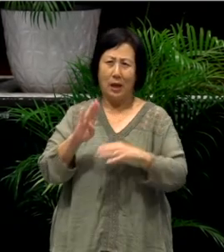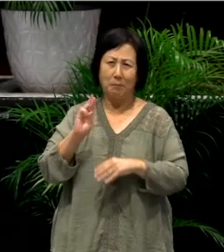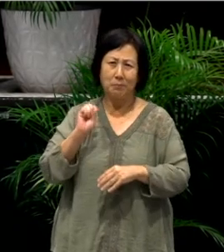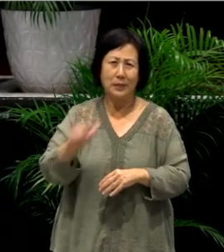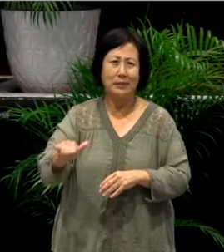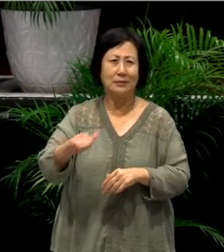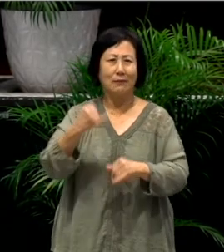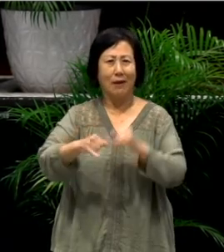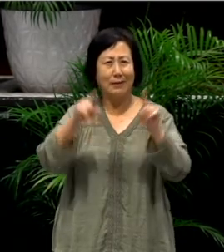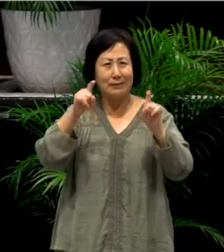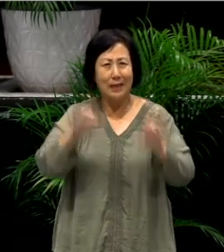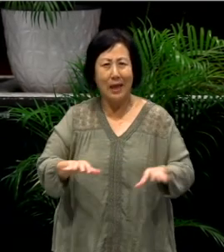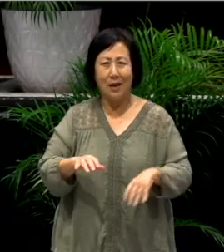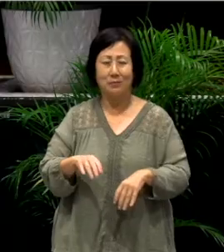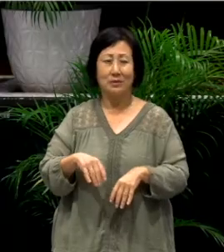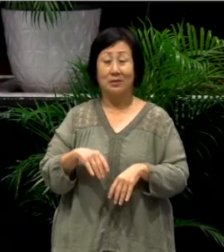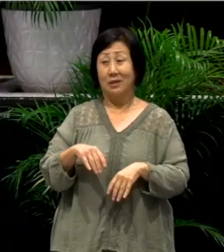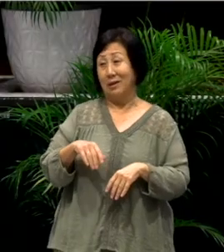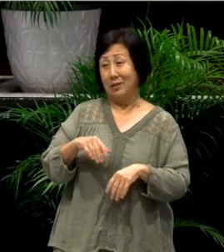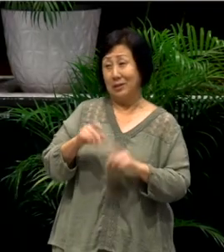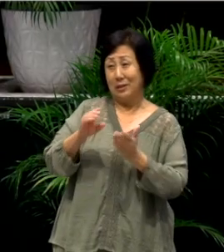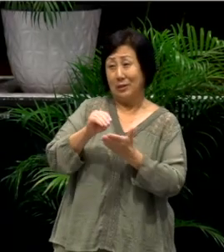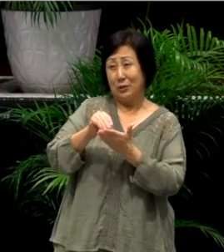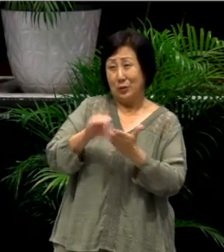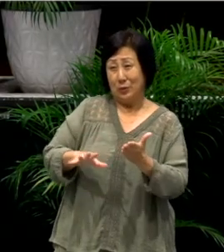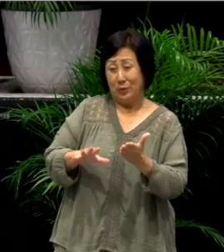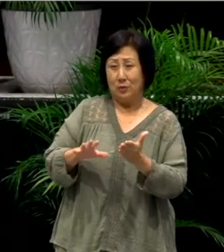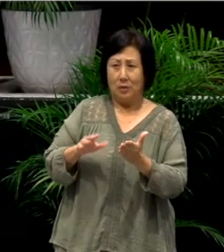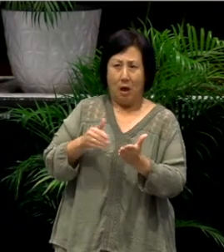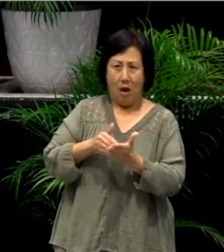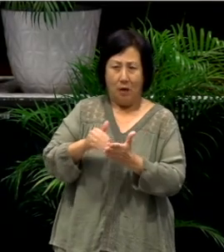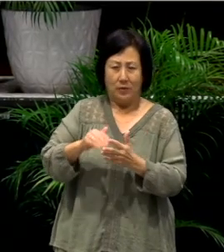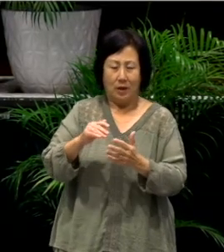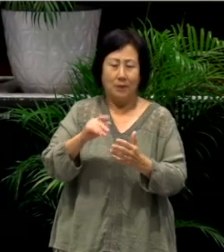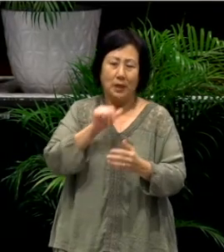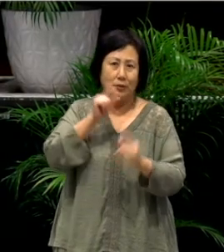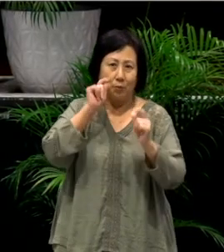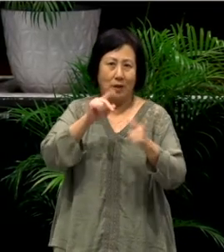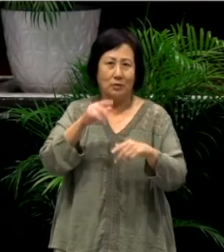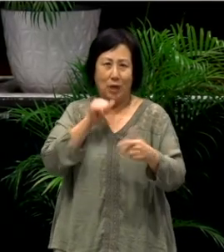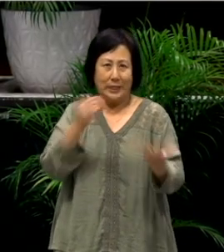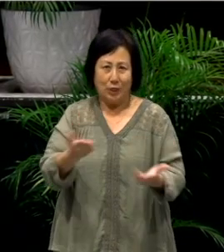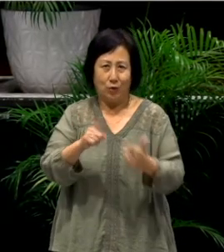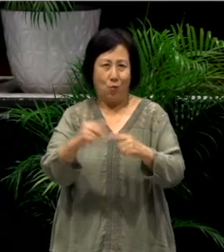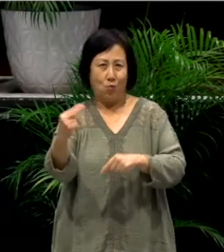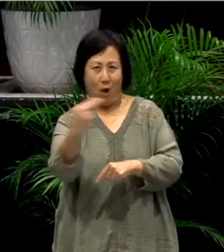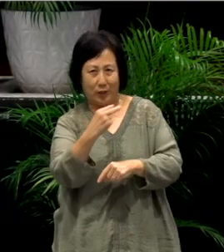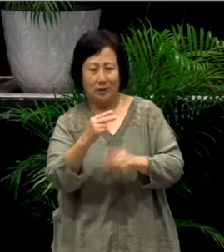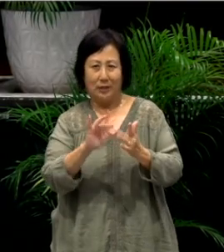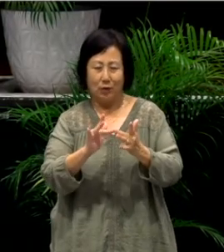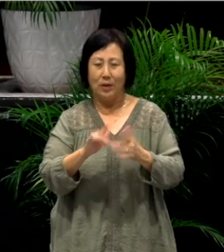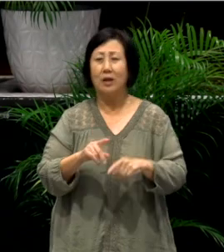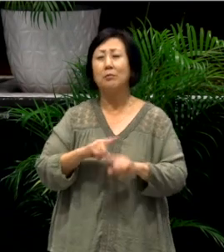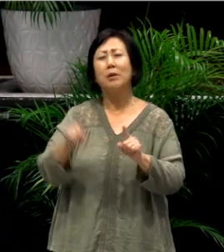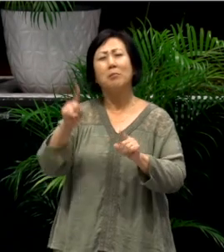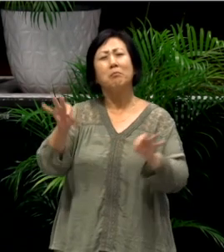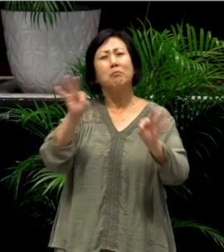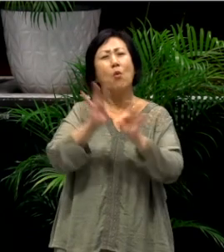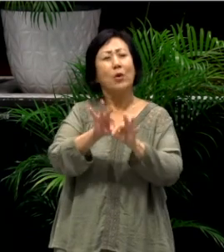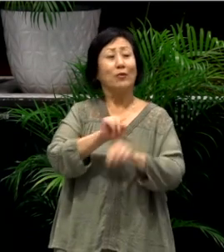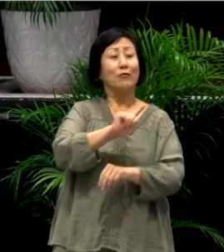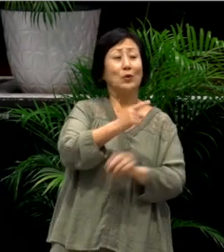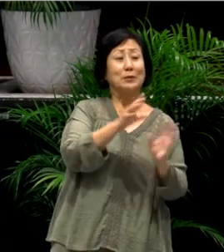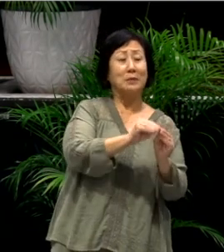finals approaching. I'm not surprised. Students are probably mostly watching online. But we did think it was important just to continue